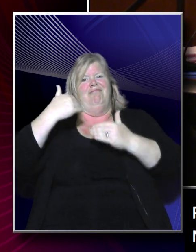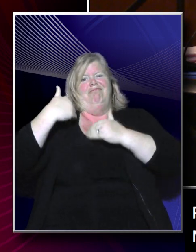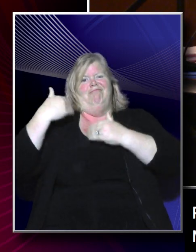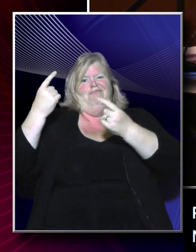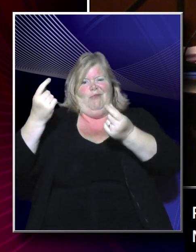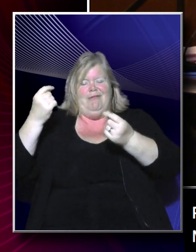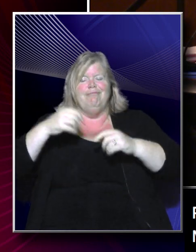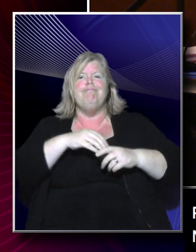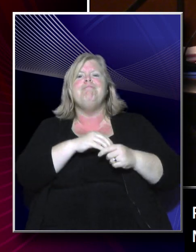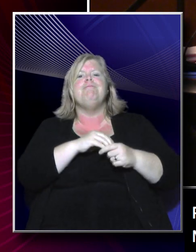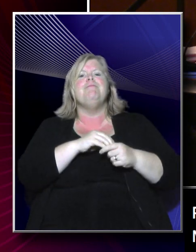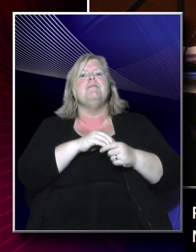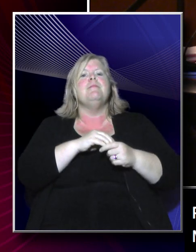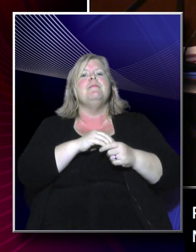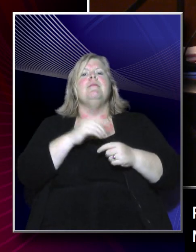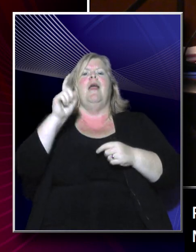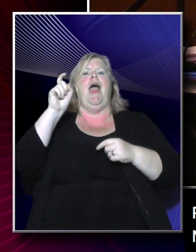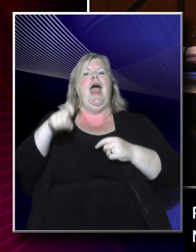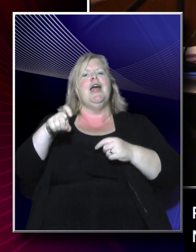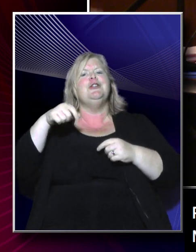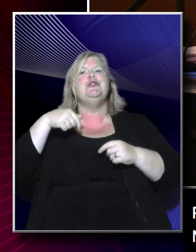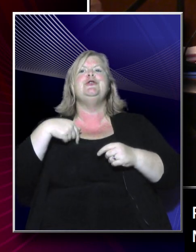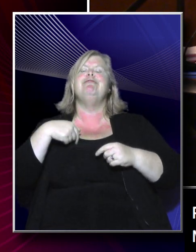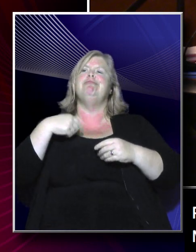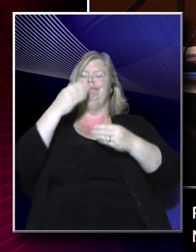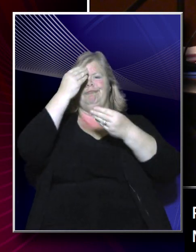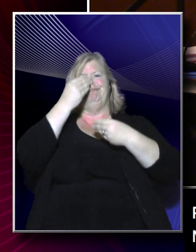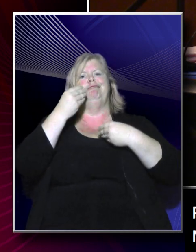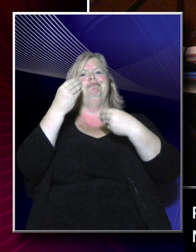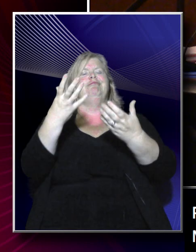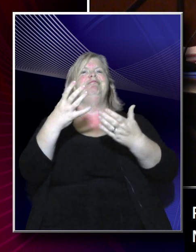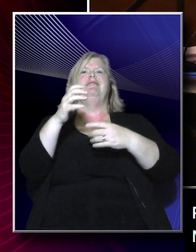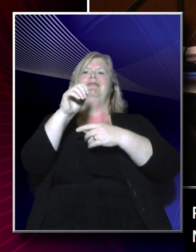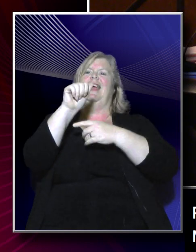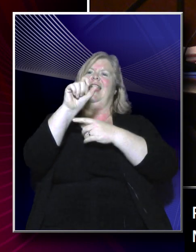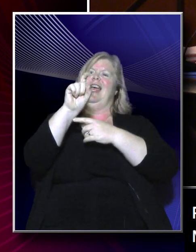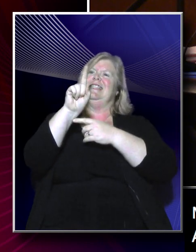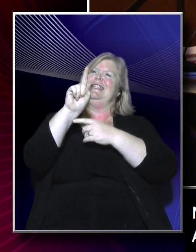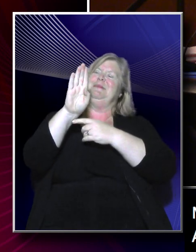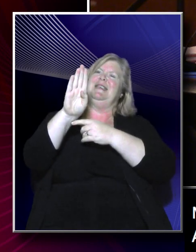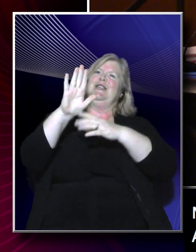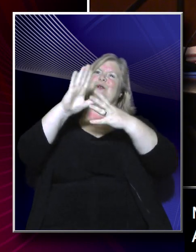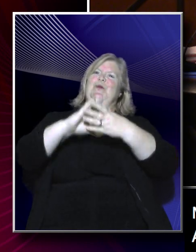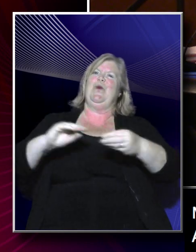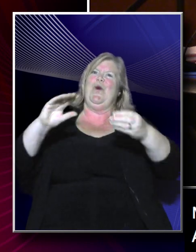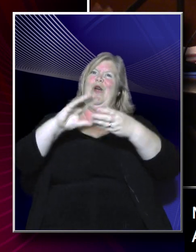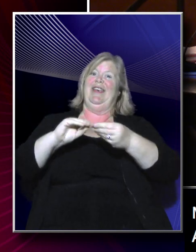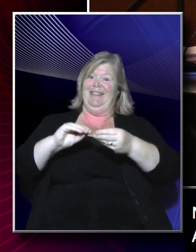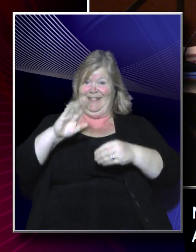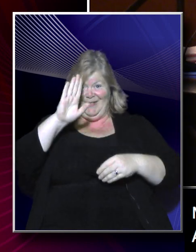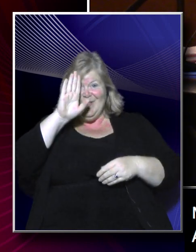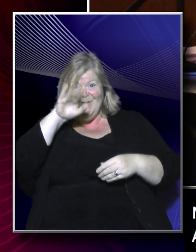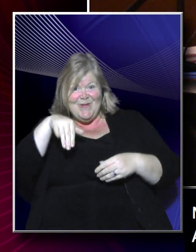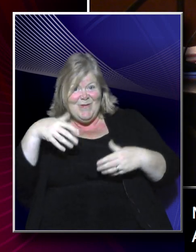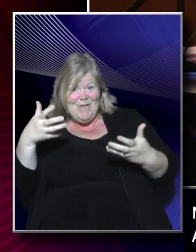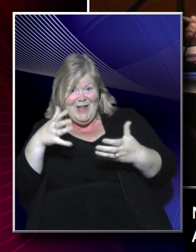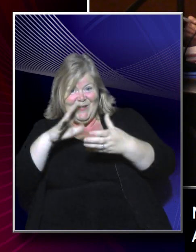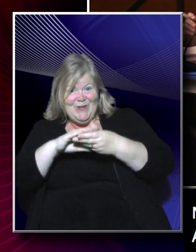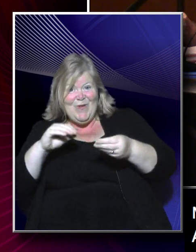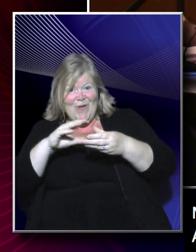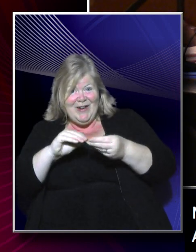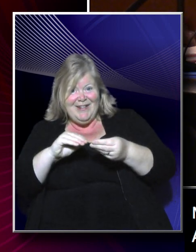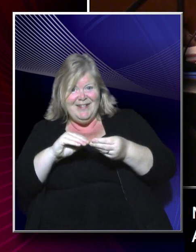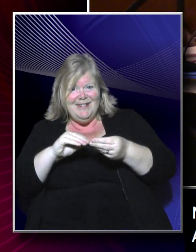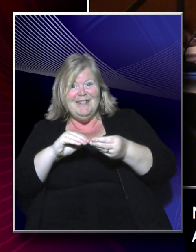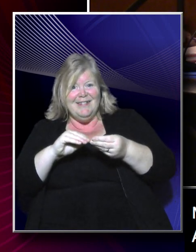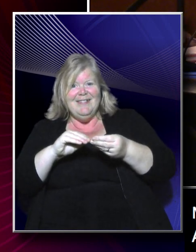open up with the ASDB story. And you guessed it, the story was the